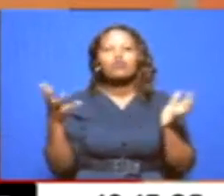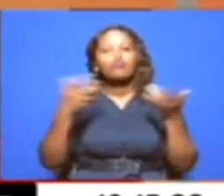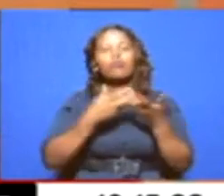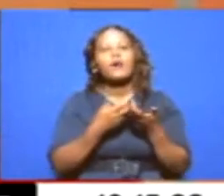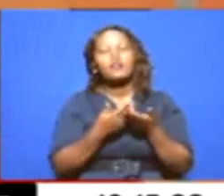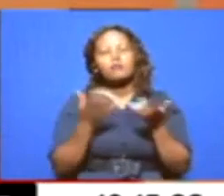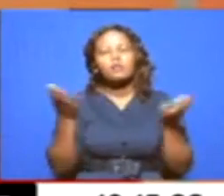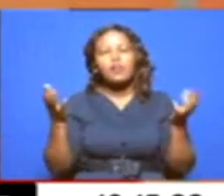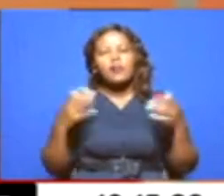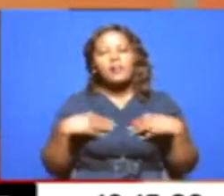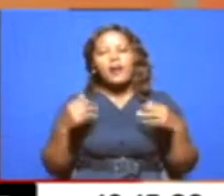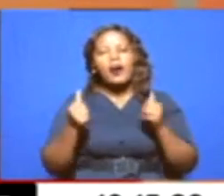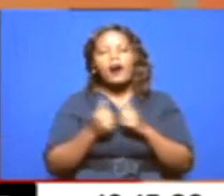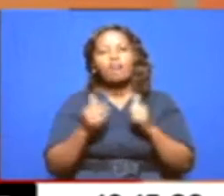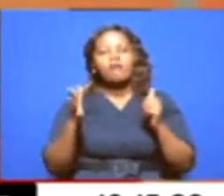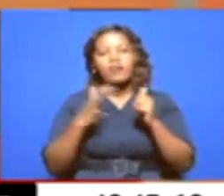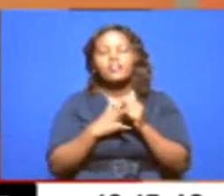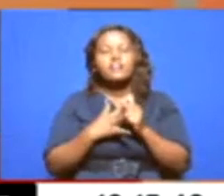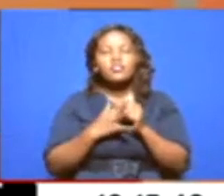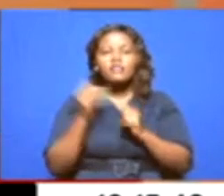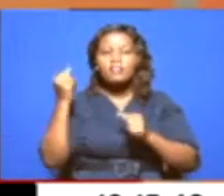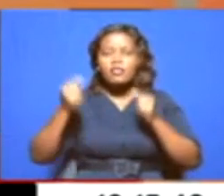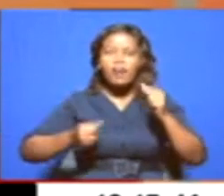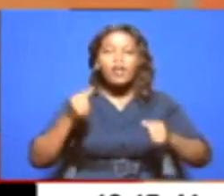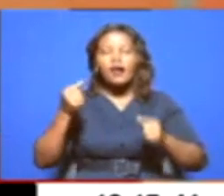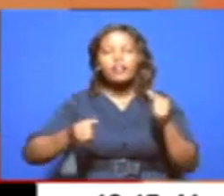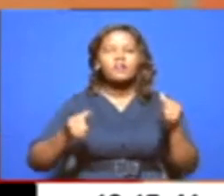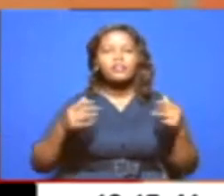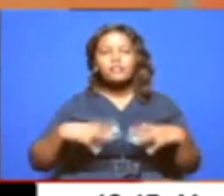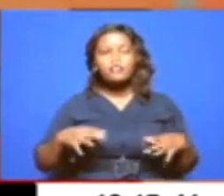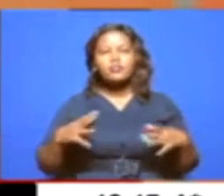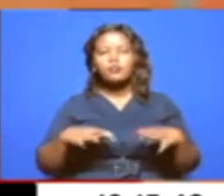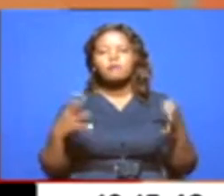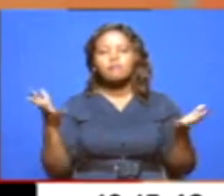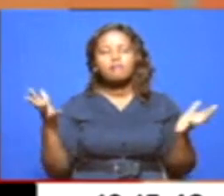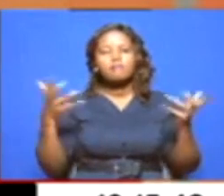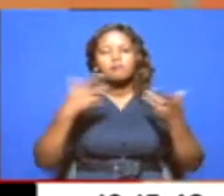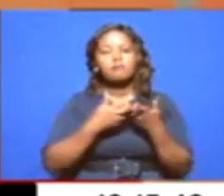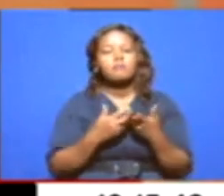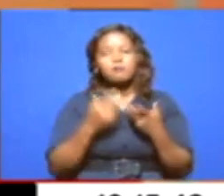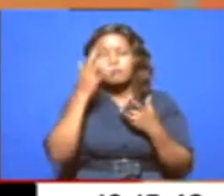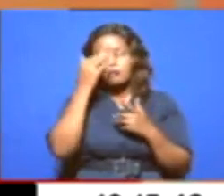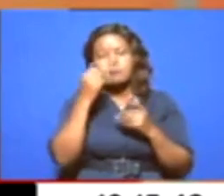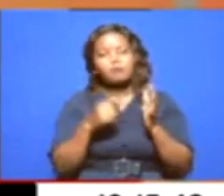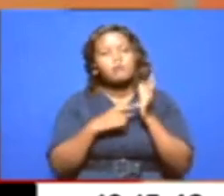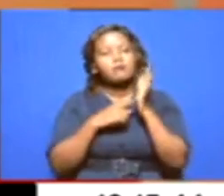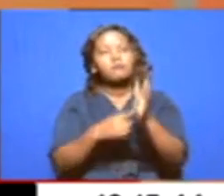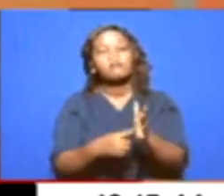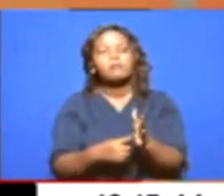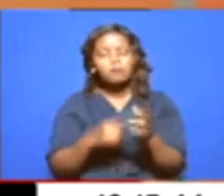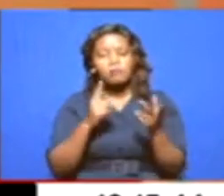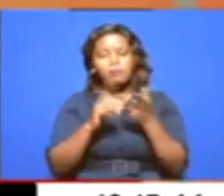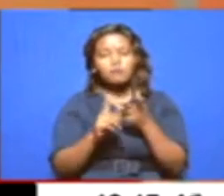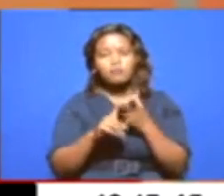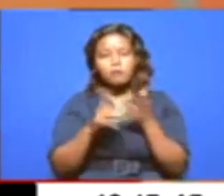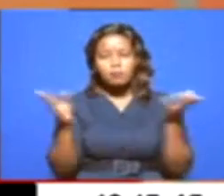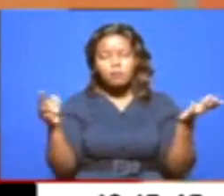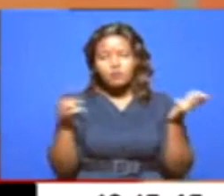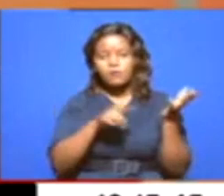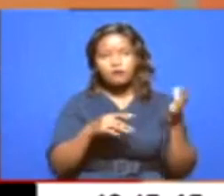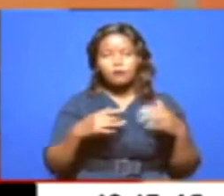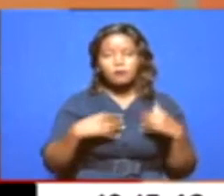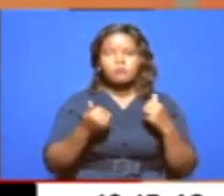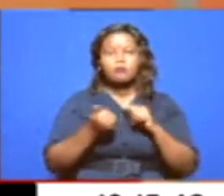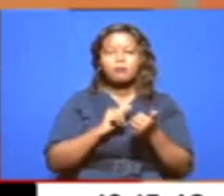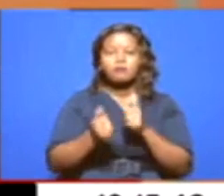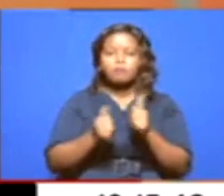chosen athletes, retired athletes that will be matching just to show. And then maybe in the future now we'll have competition for the veterans